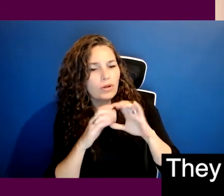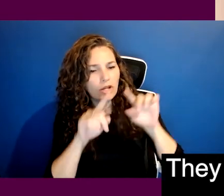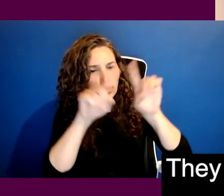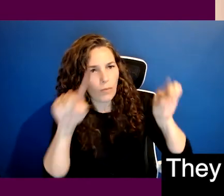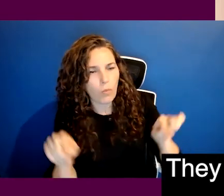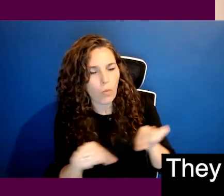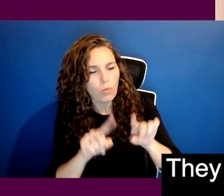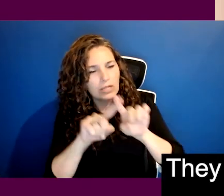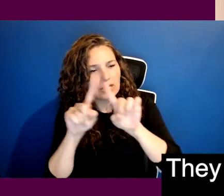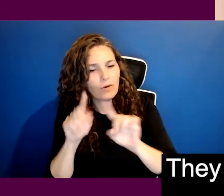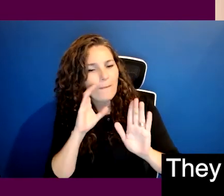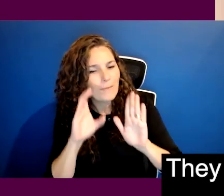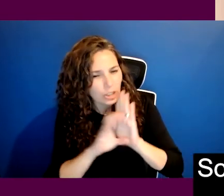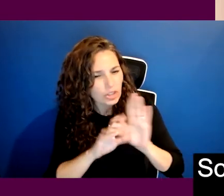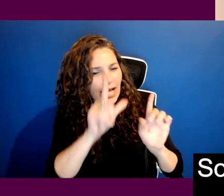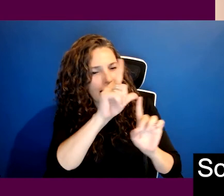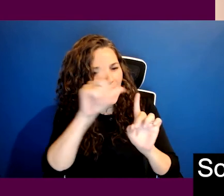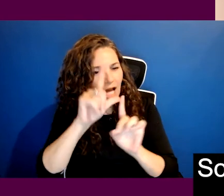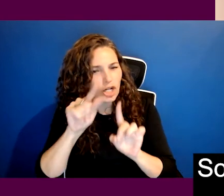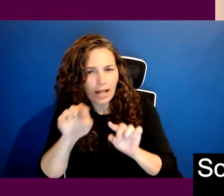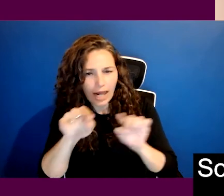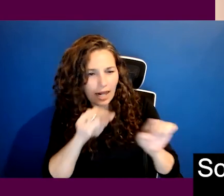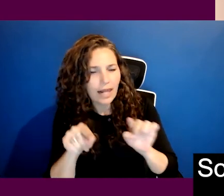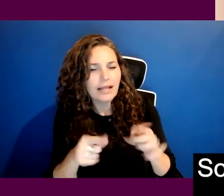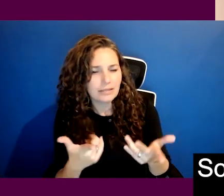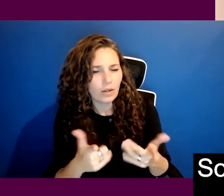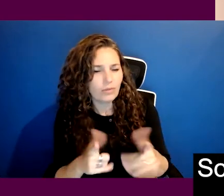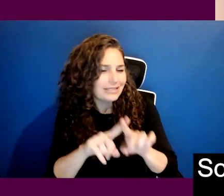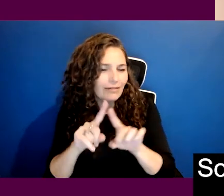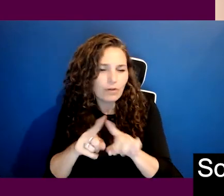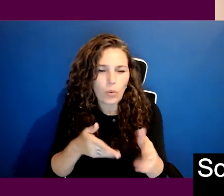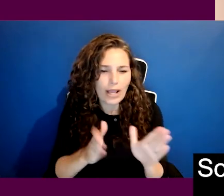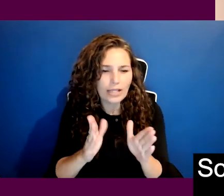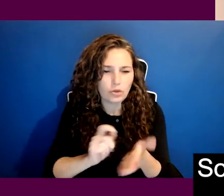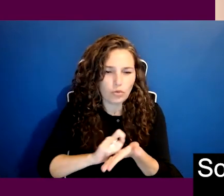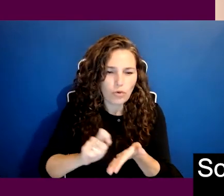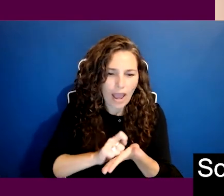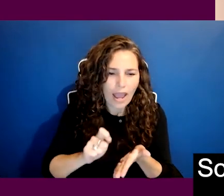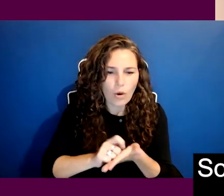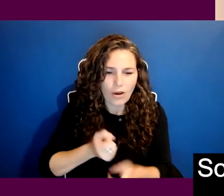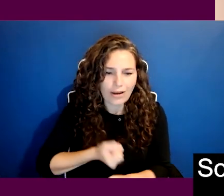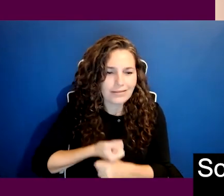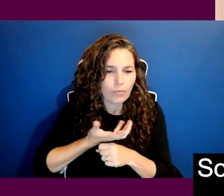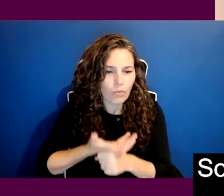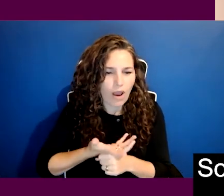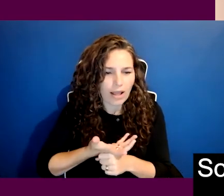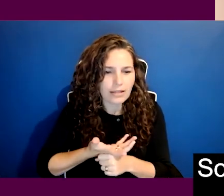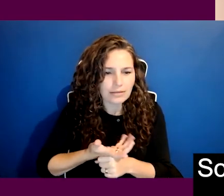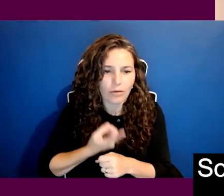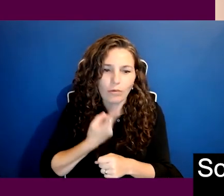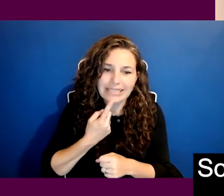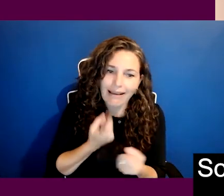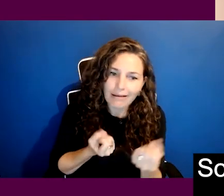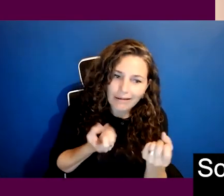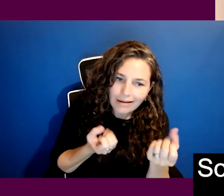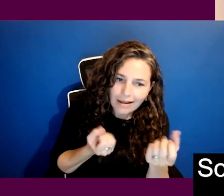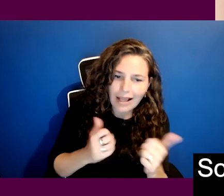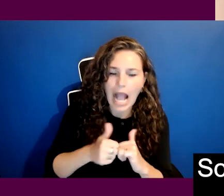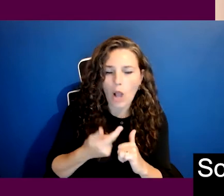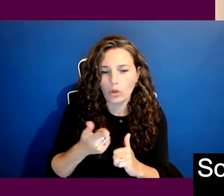and letters. Sometimes just saying, writing, or expressing how you feel can reduce anxiety.